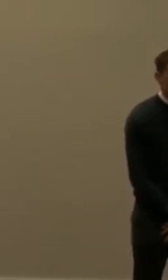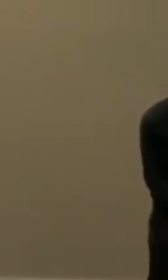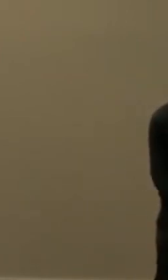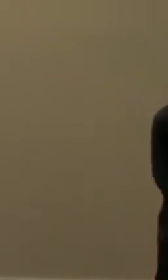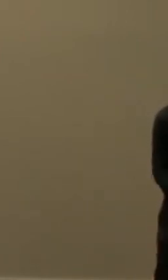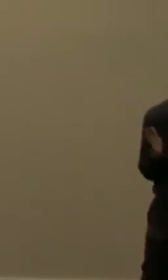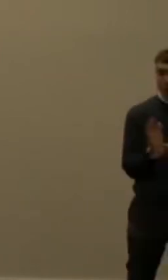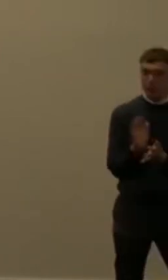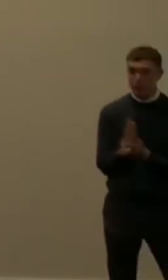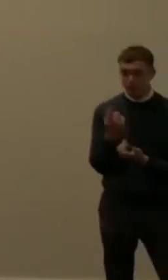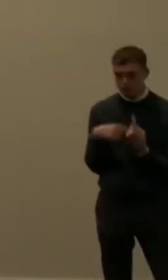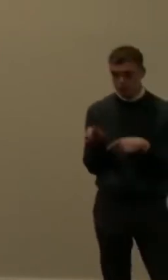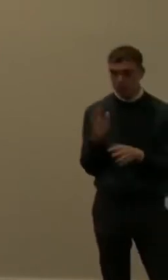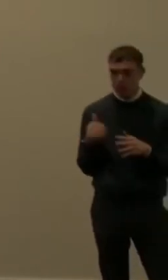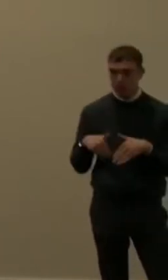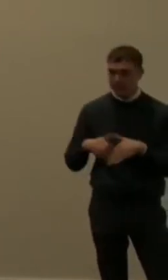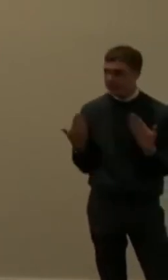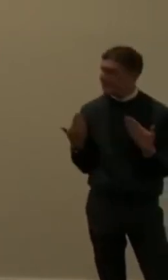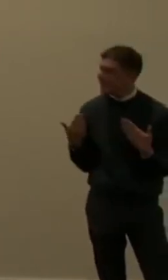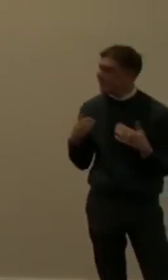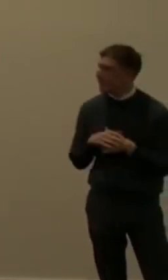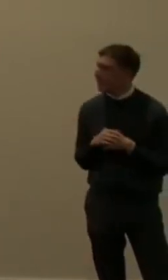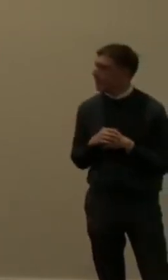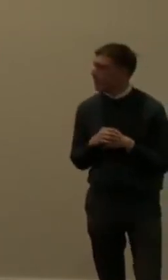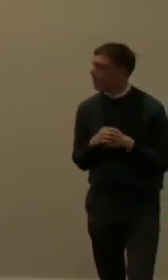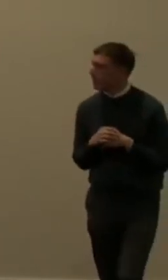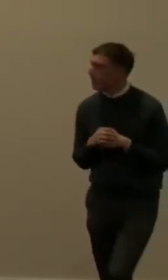So enjoy the rest of the day. I think there is some